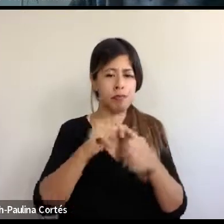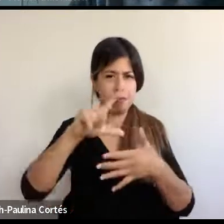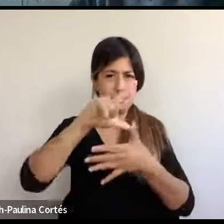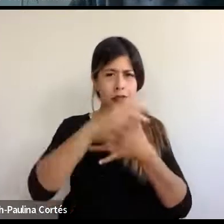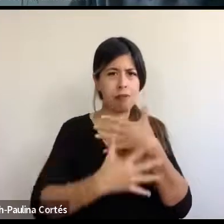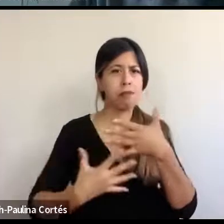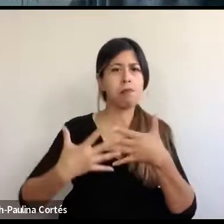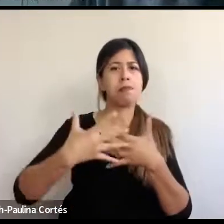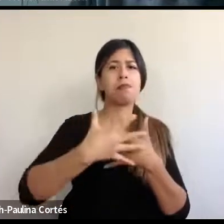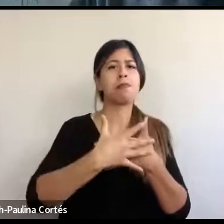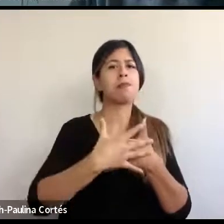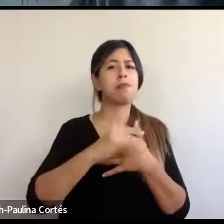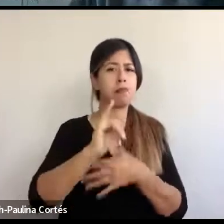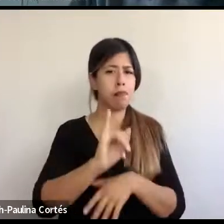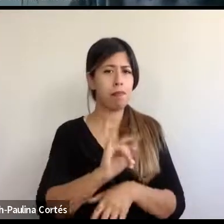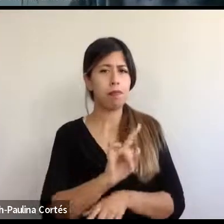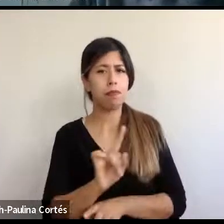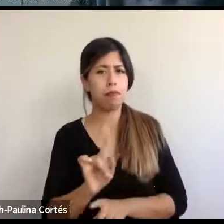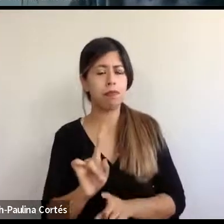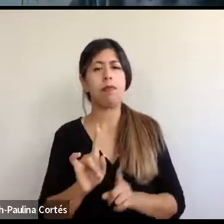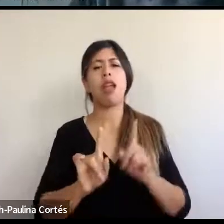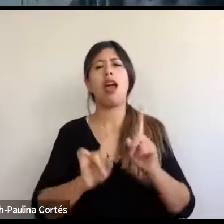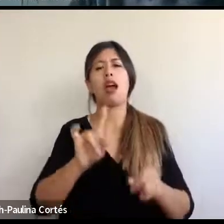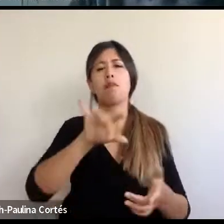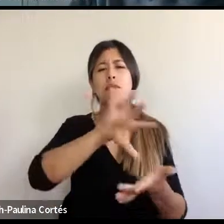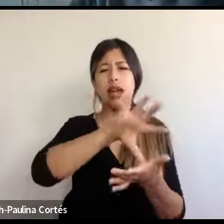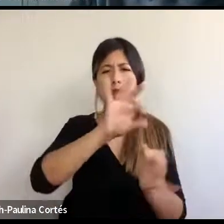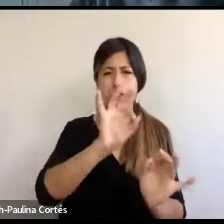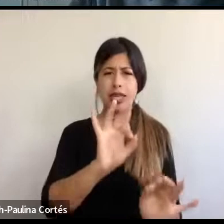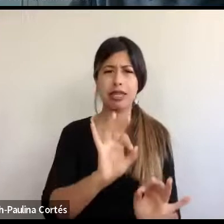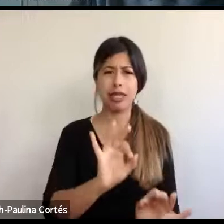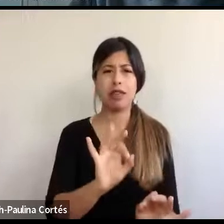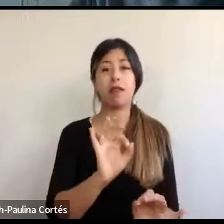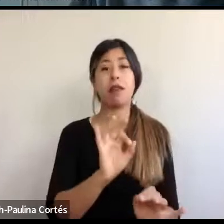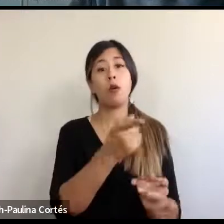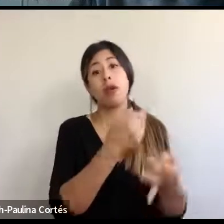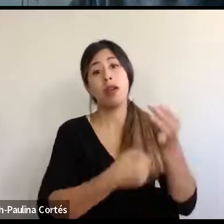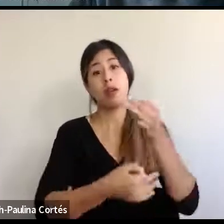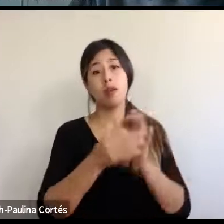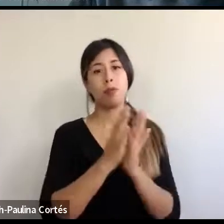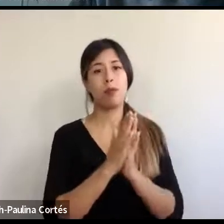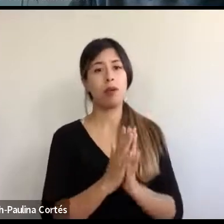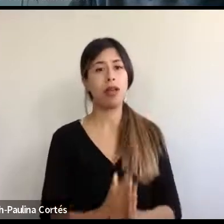latinoamericana, algún país en específico, si nos pueden contar?